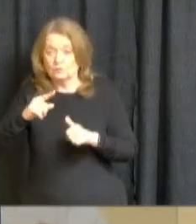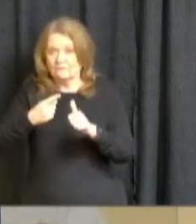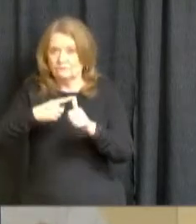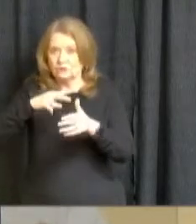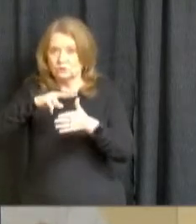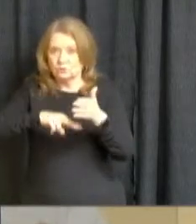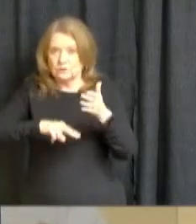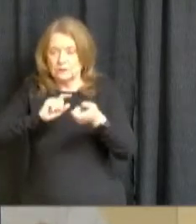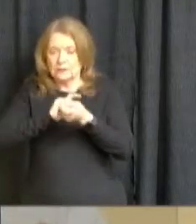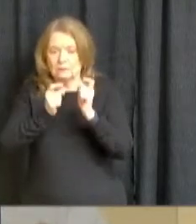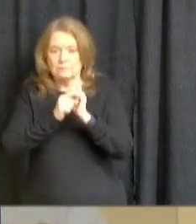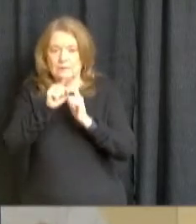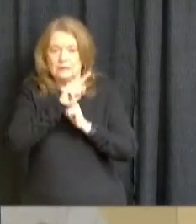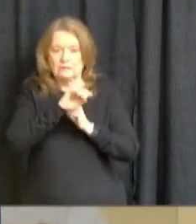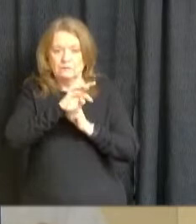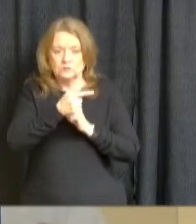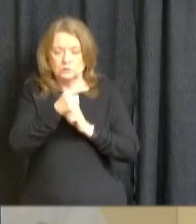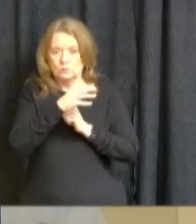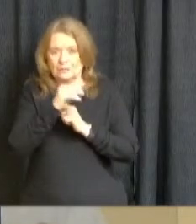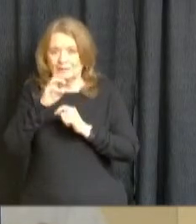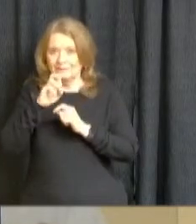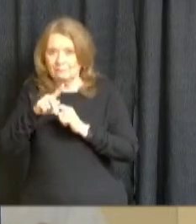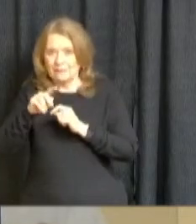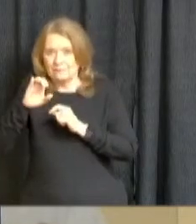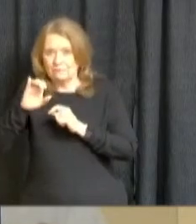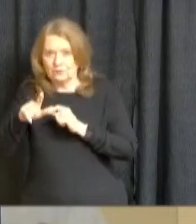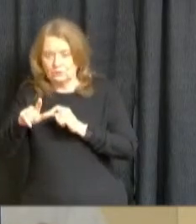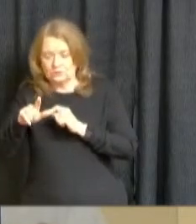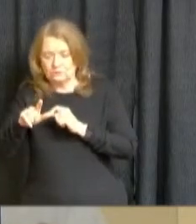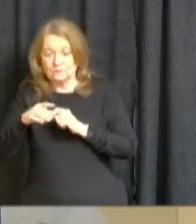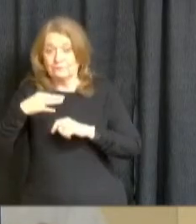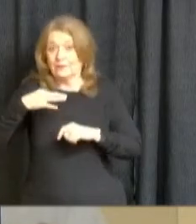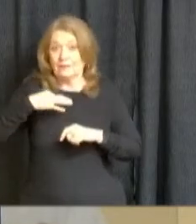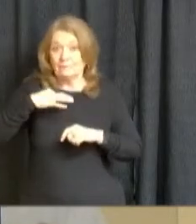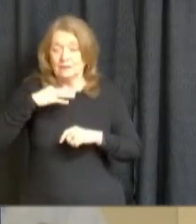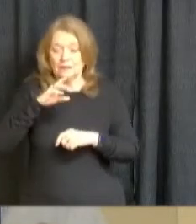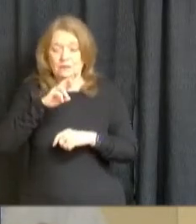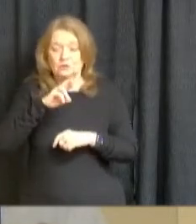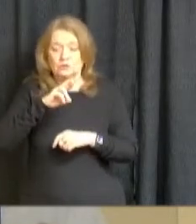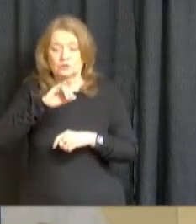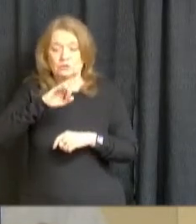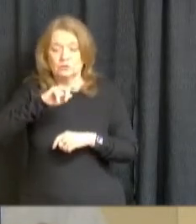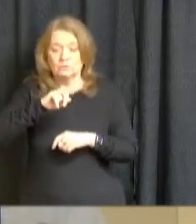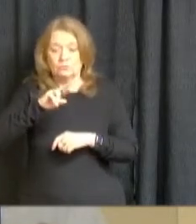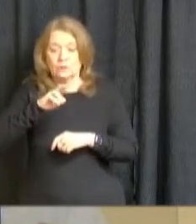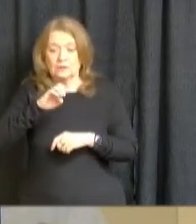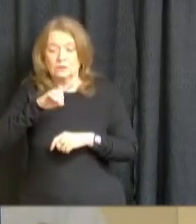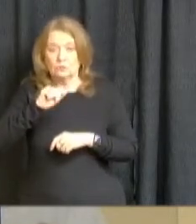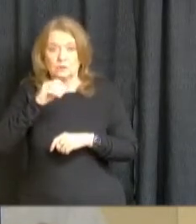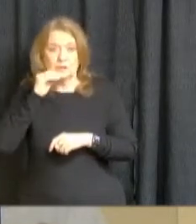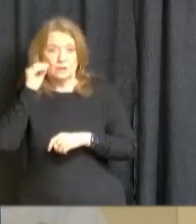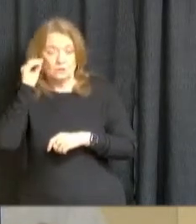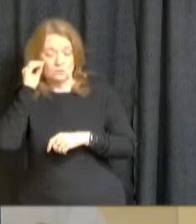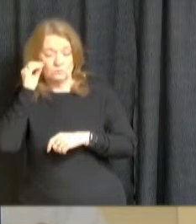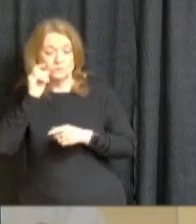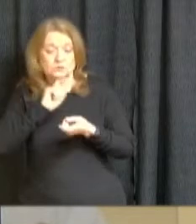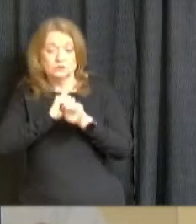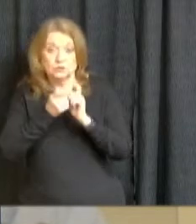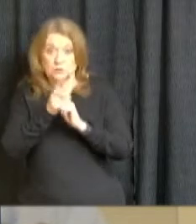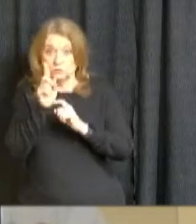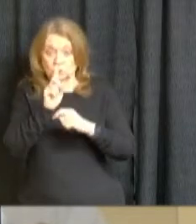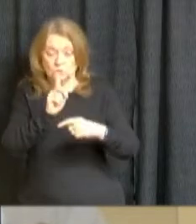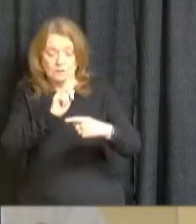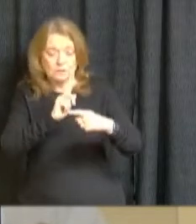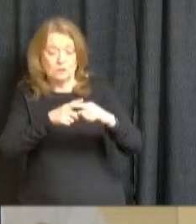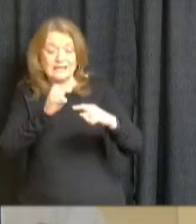reading, amending the zoning ordinance and map of the city of Clarksville, application of Rick Rita Homes LLC for zone change on property